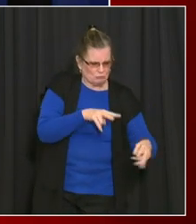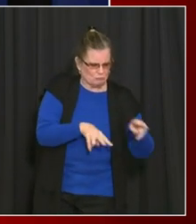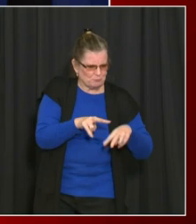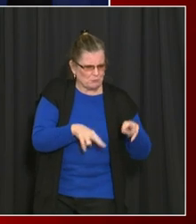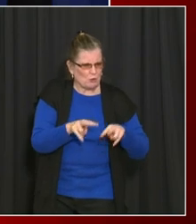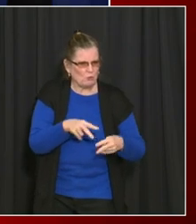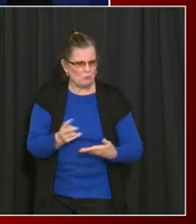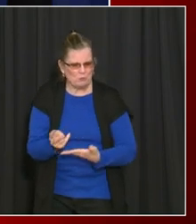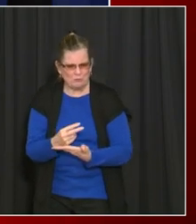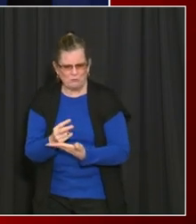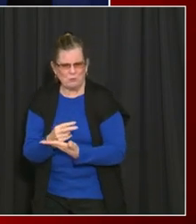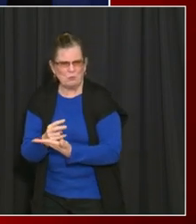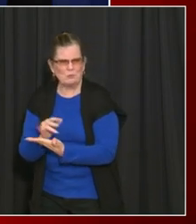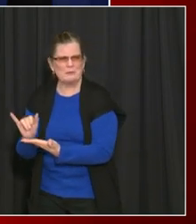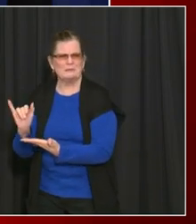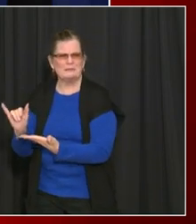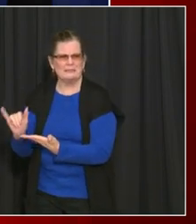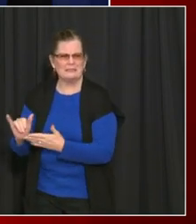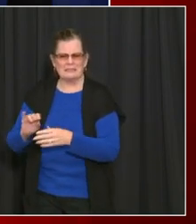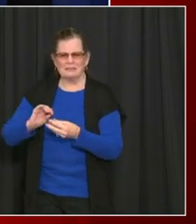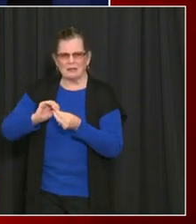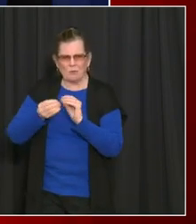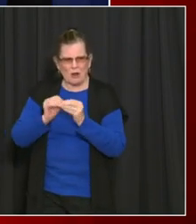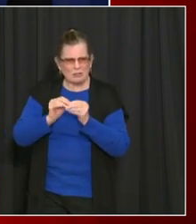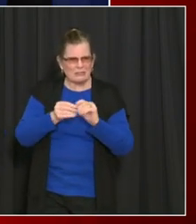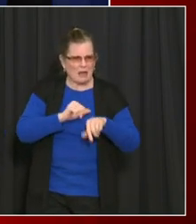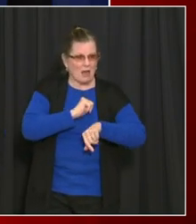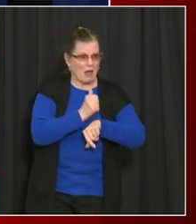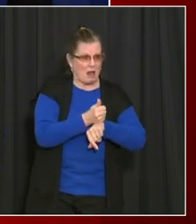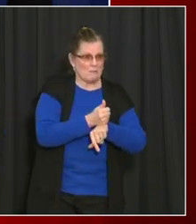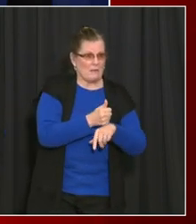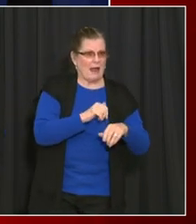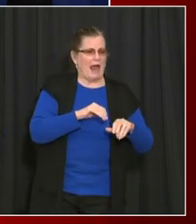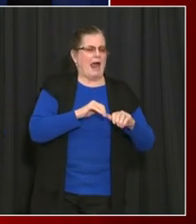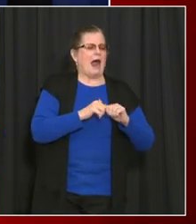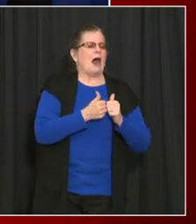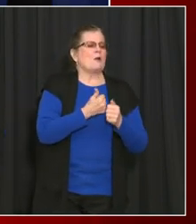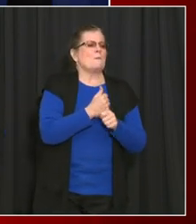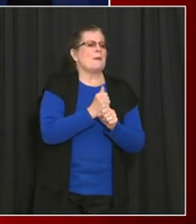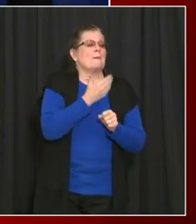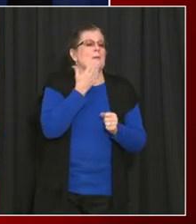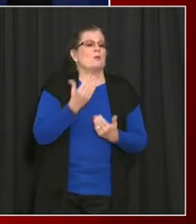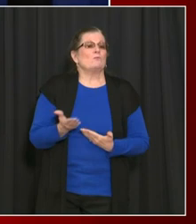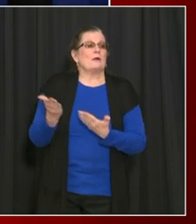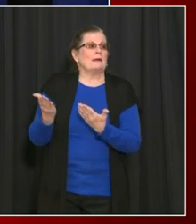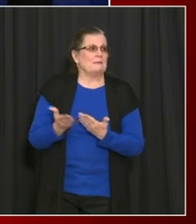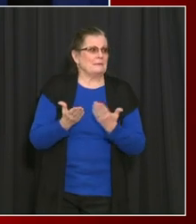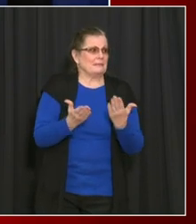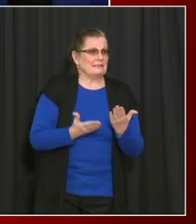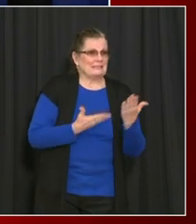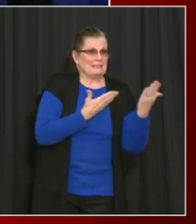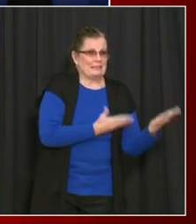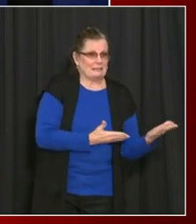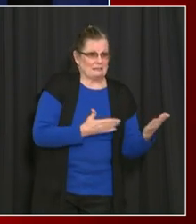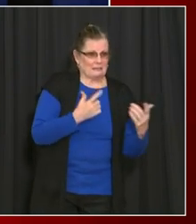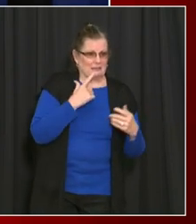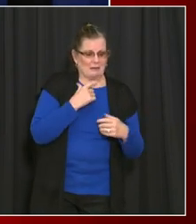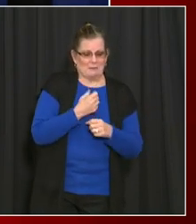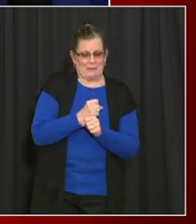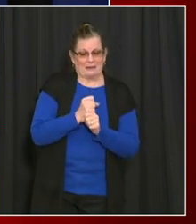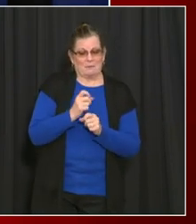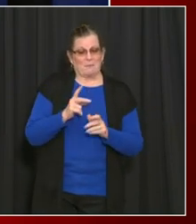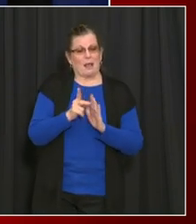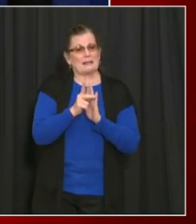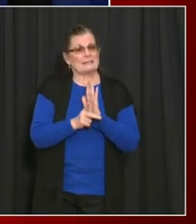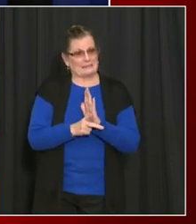rolling and ongoing basis and helping to make these recommendations to us as public health policymakers, who then